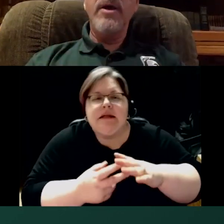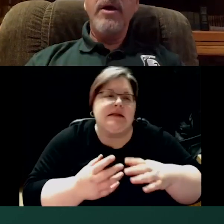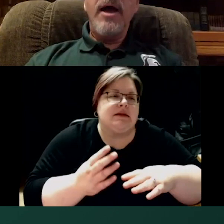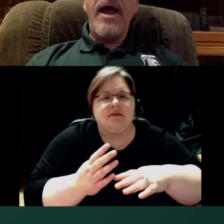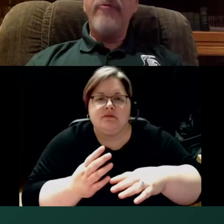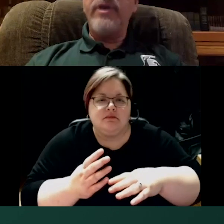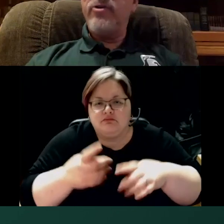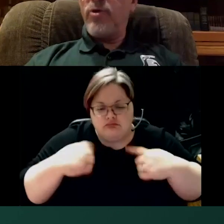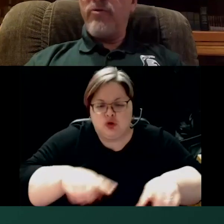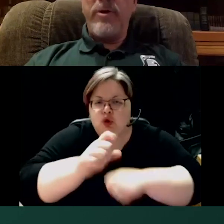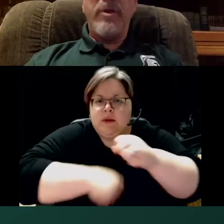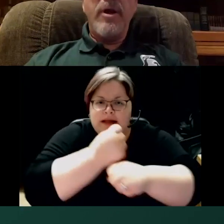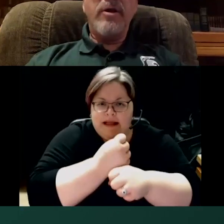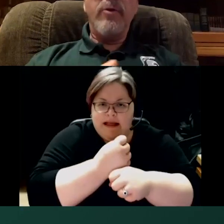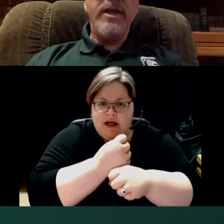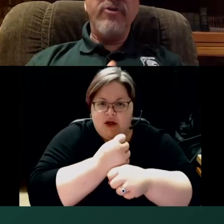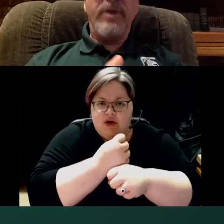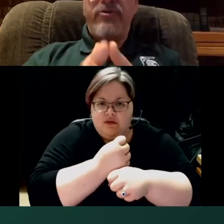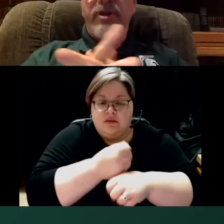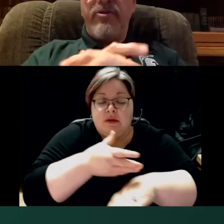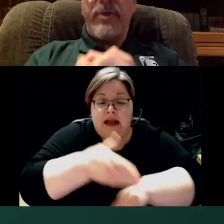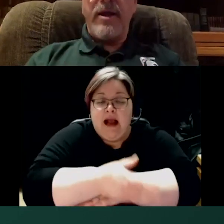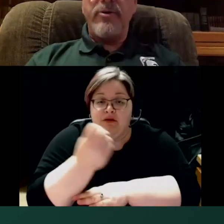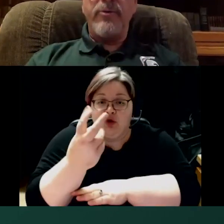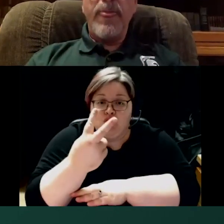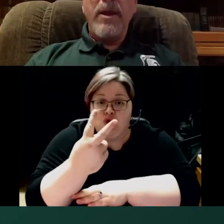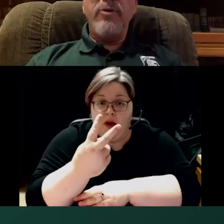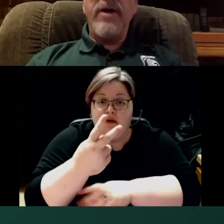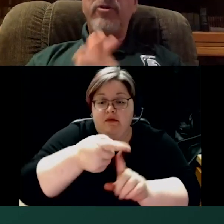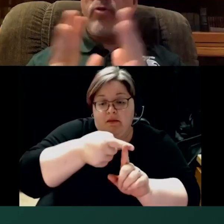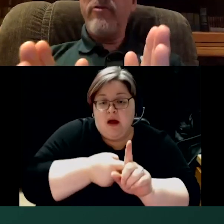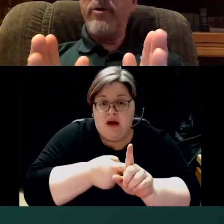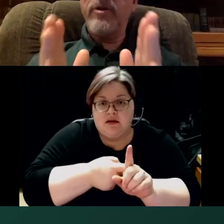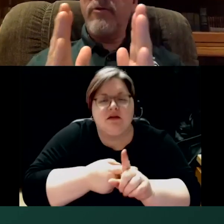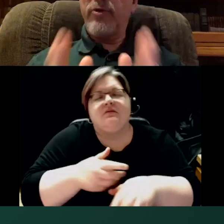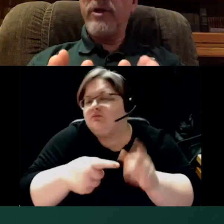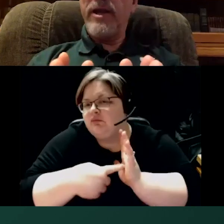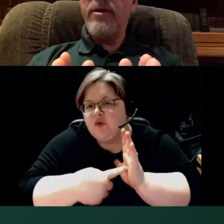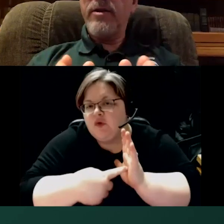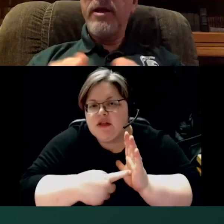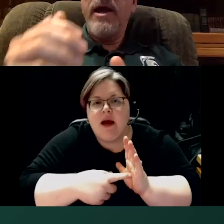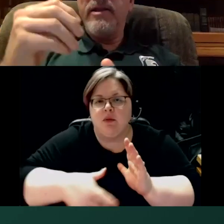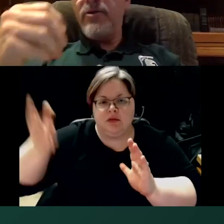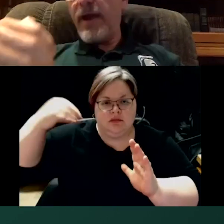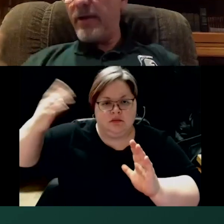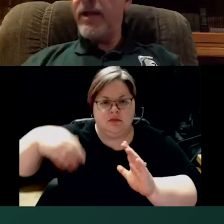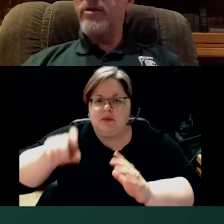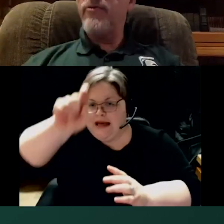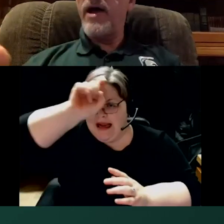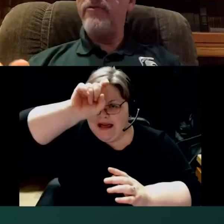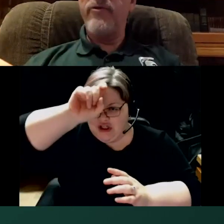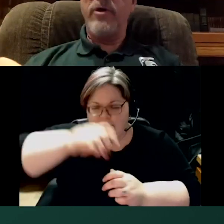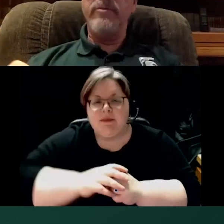calendar after you get 12 months. So in Egypt, ancient Egypt calendar, you have 12 months of 30 days, and then you add an